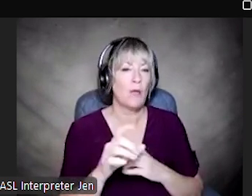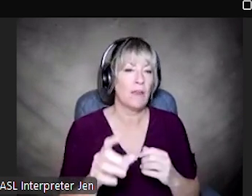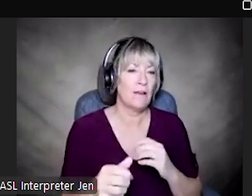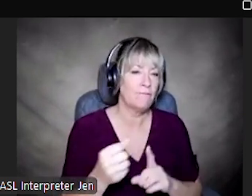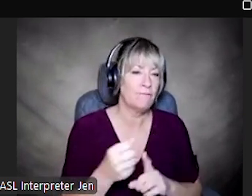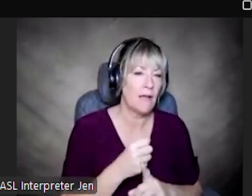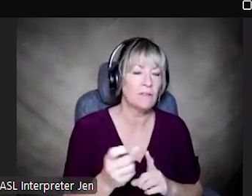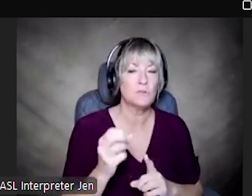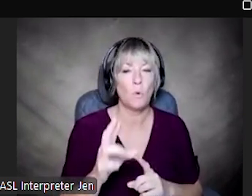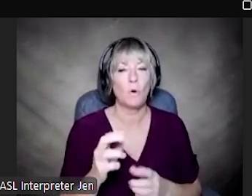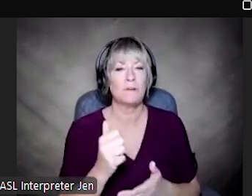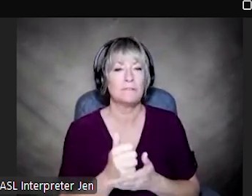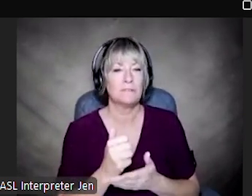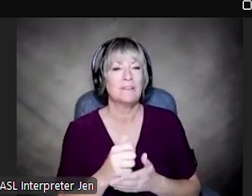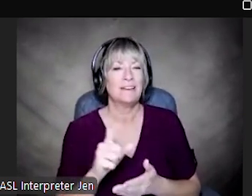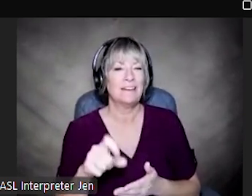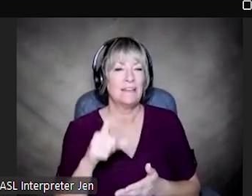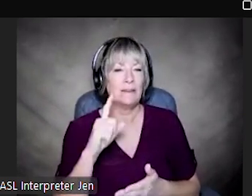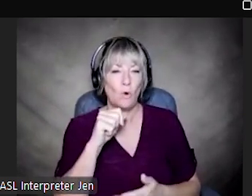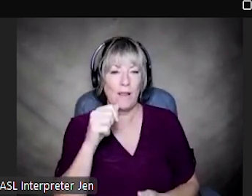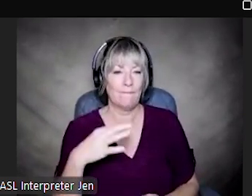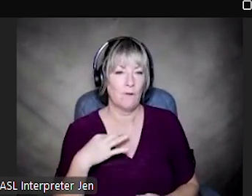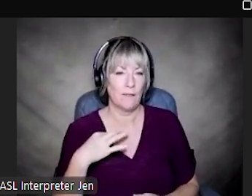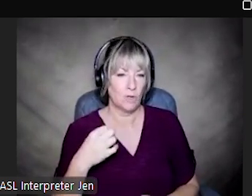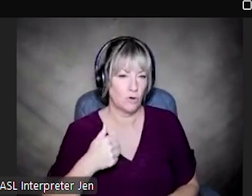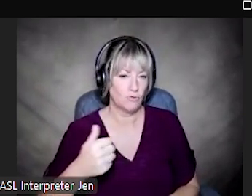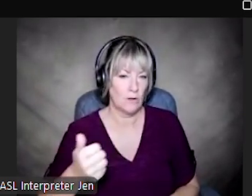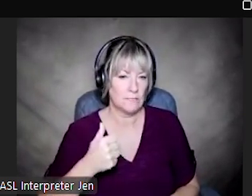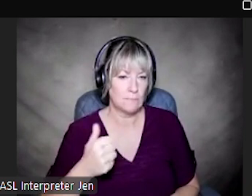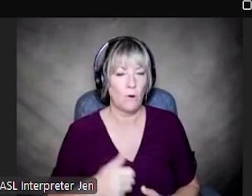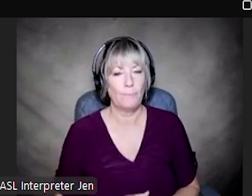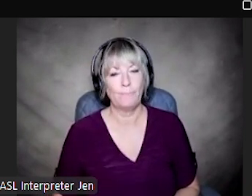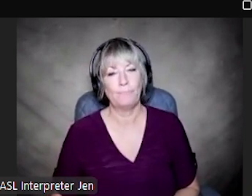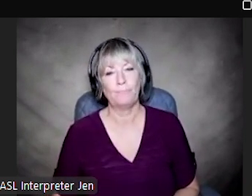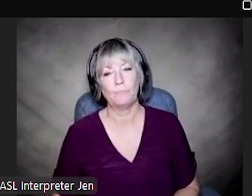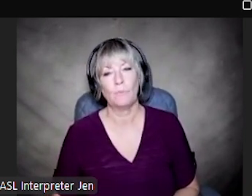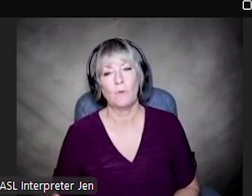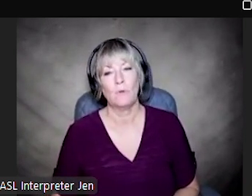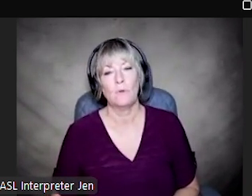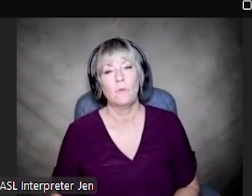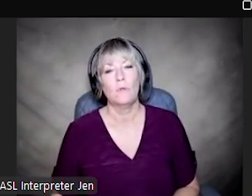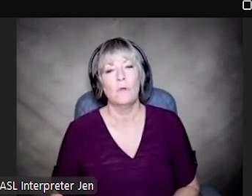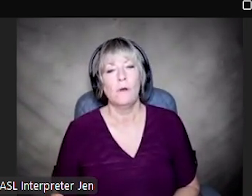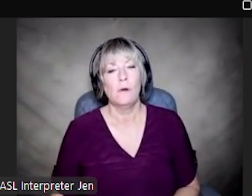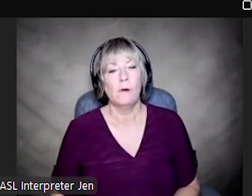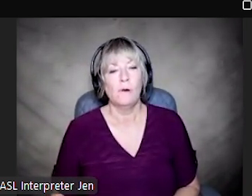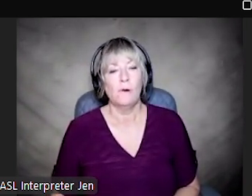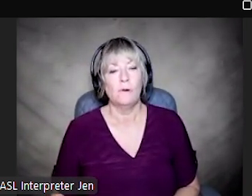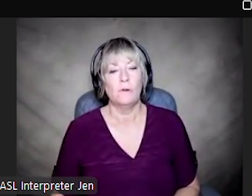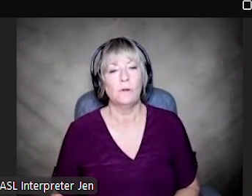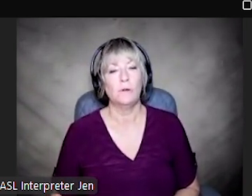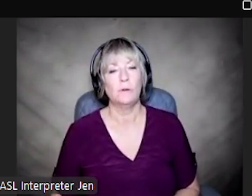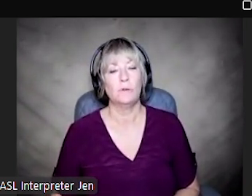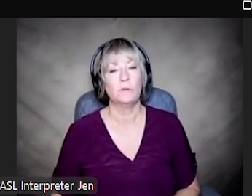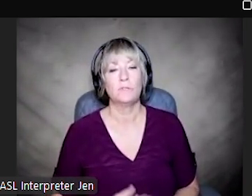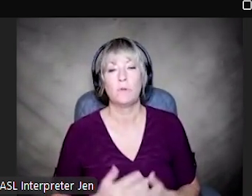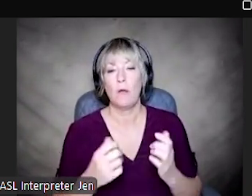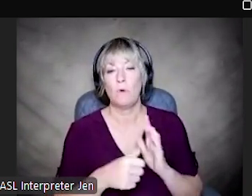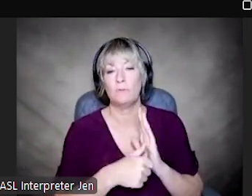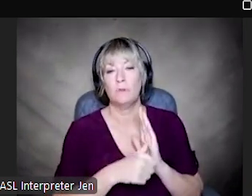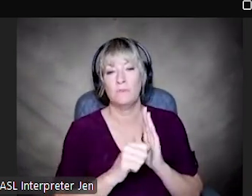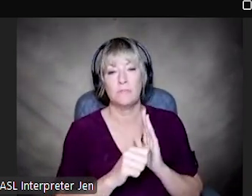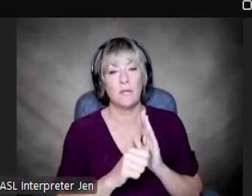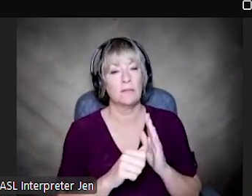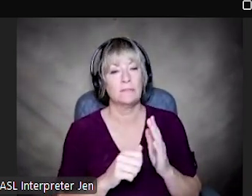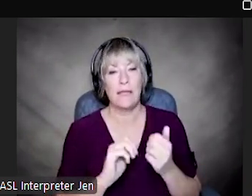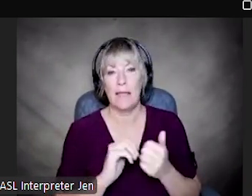for involuntary transport. Next slide, please. Thank you. So want to highlight, how